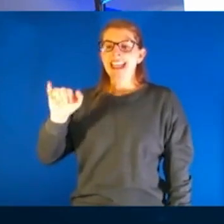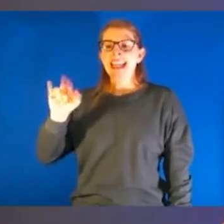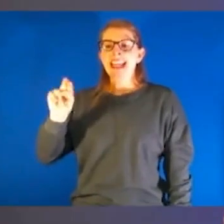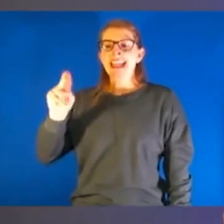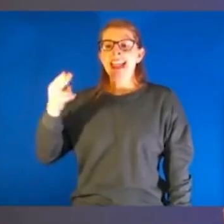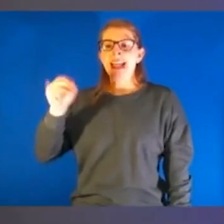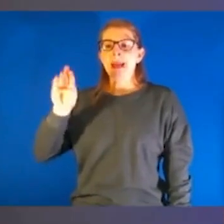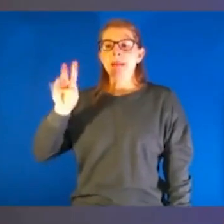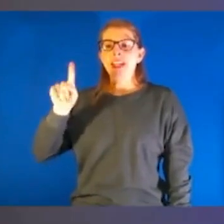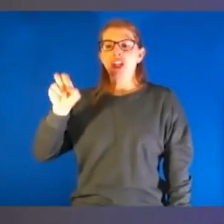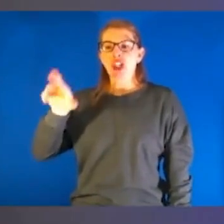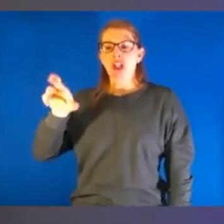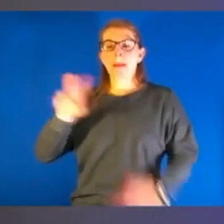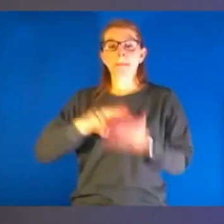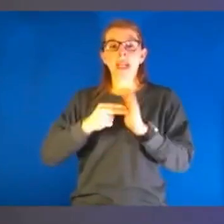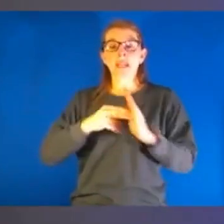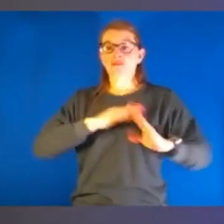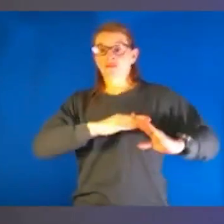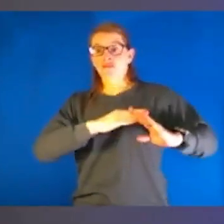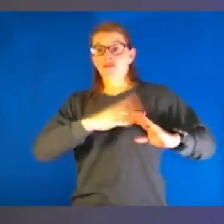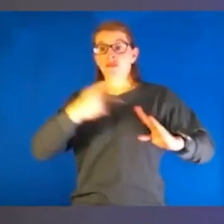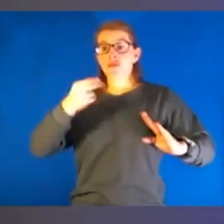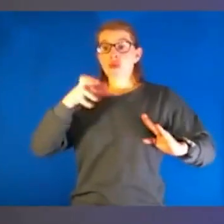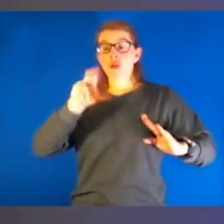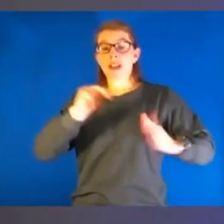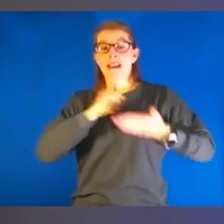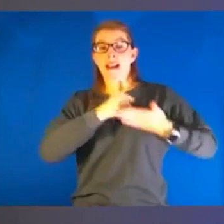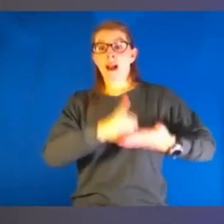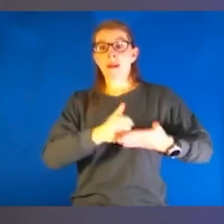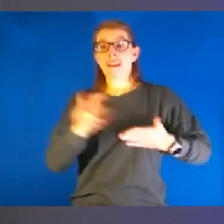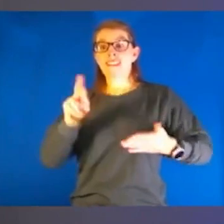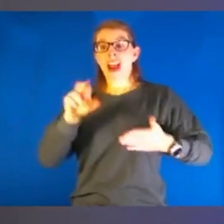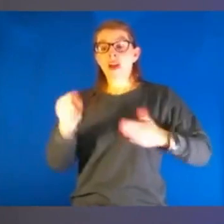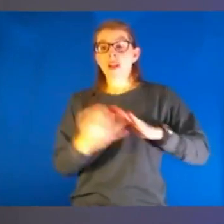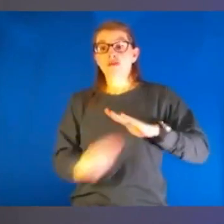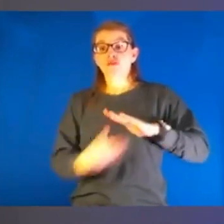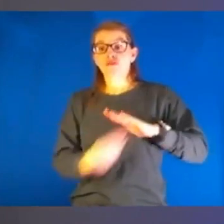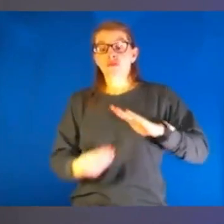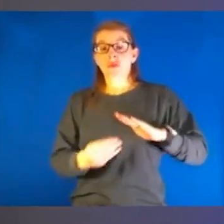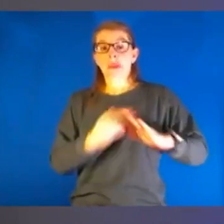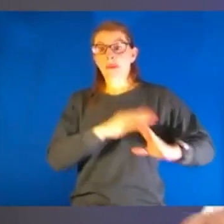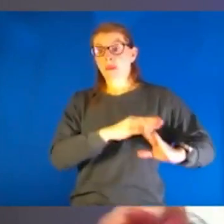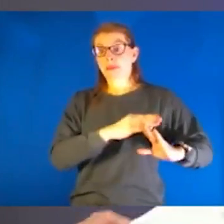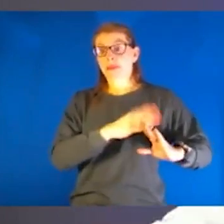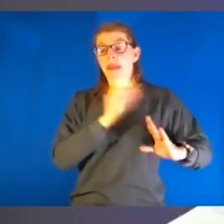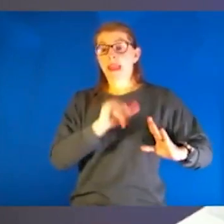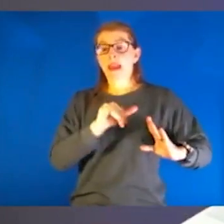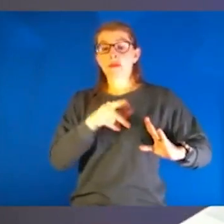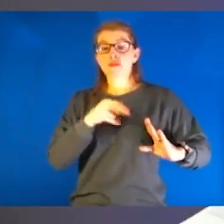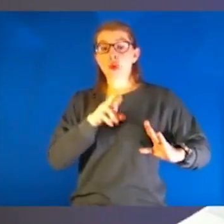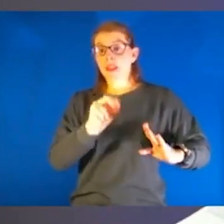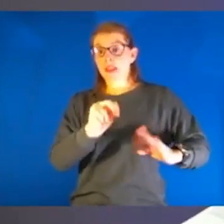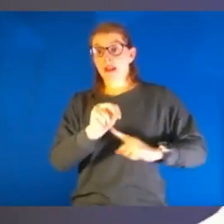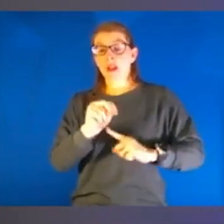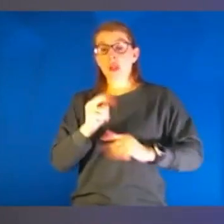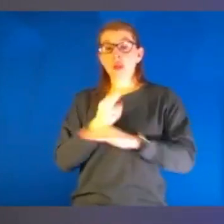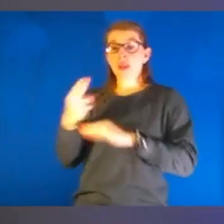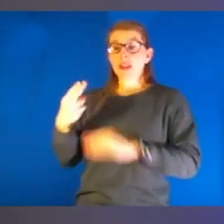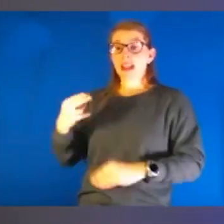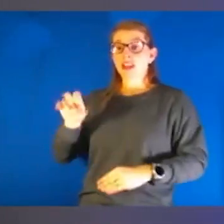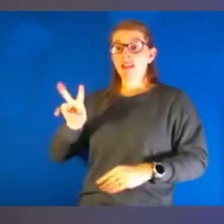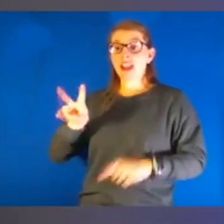protein in the cell that helps the virus reproduce. And yes, we use them in HIV, but we also use them in hepatitis C.